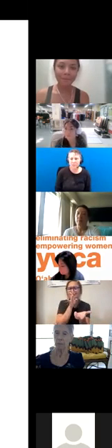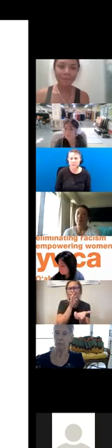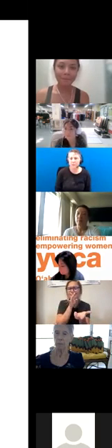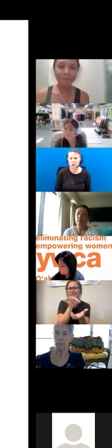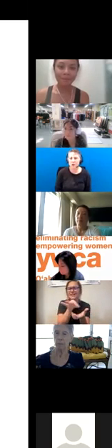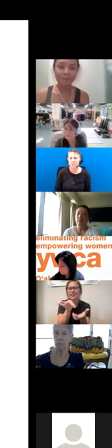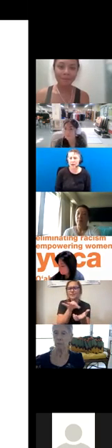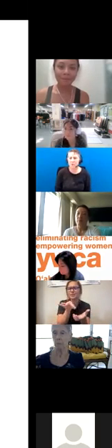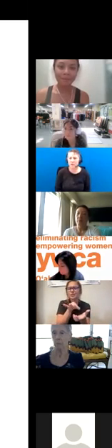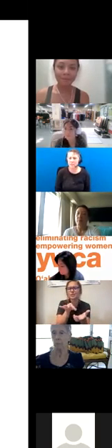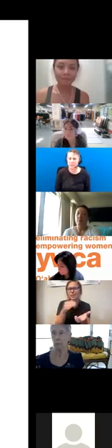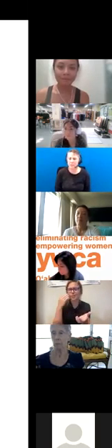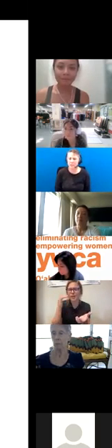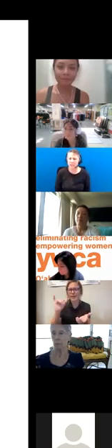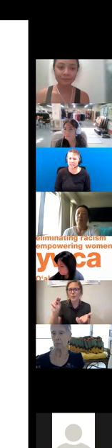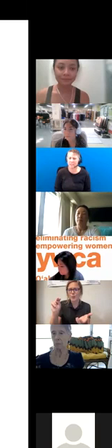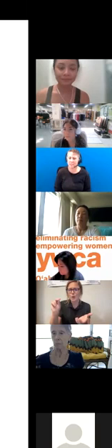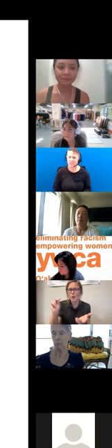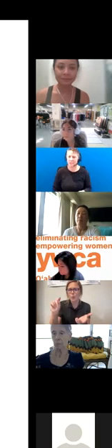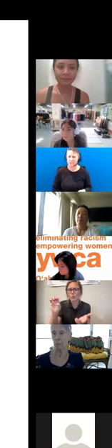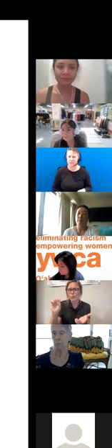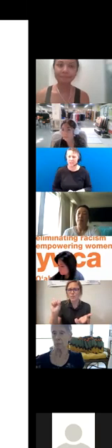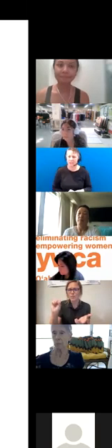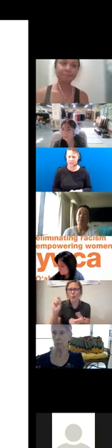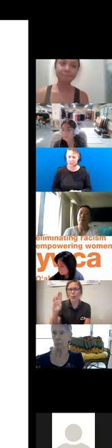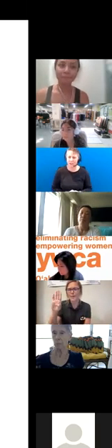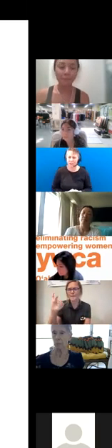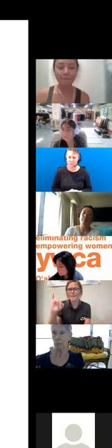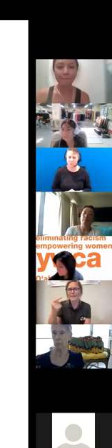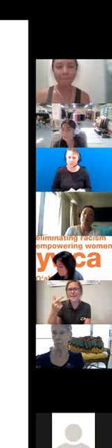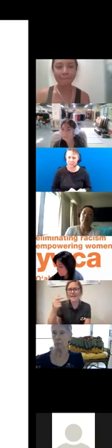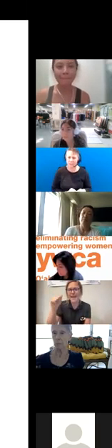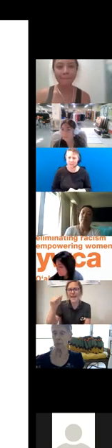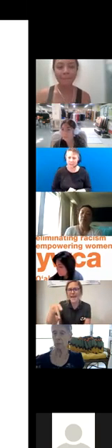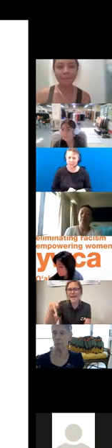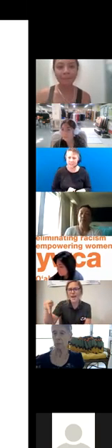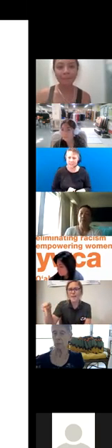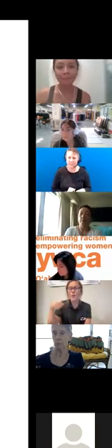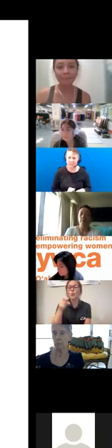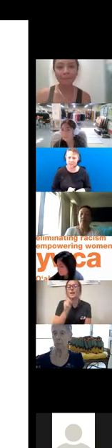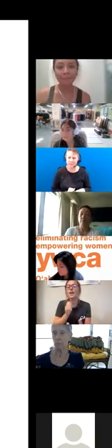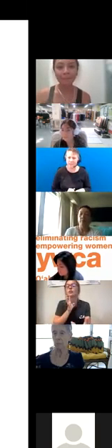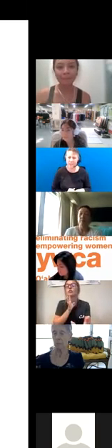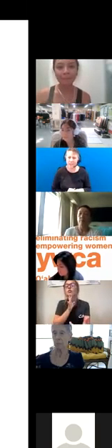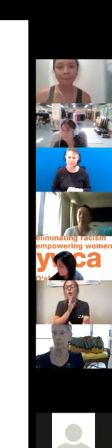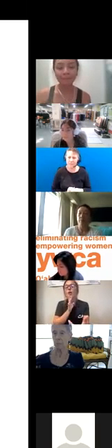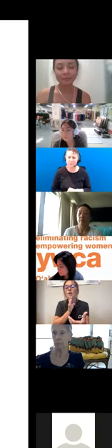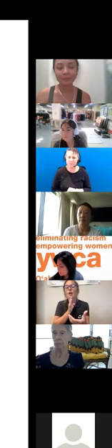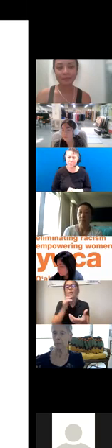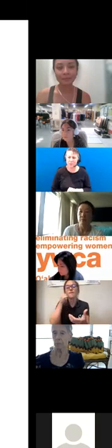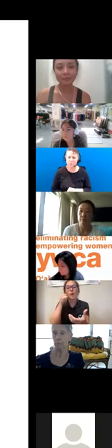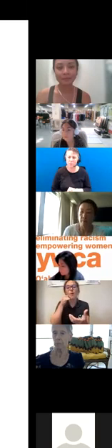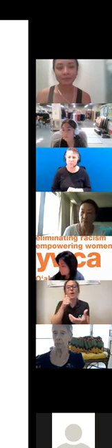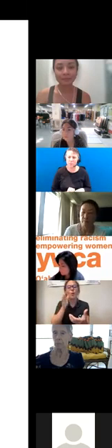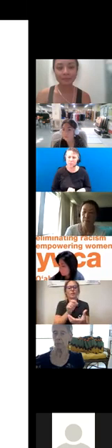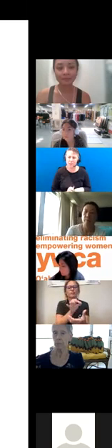I don't know if you know about speech to text, or like I think it's in Big App or